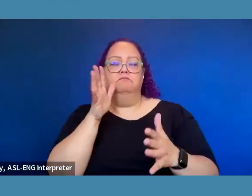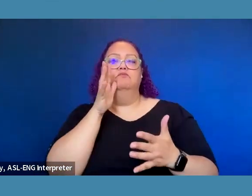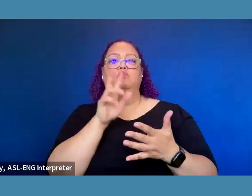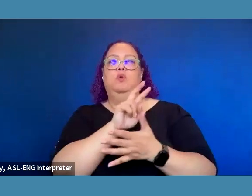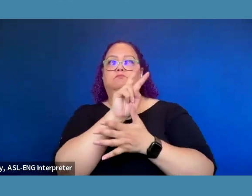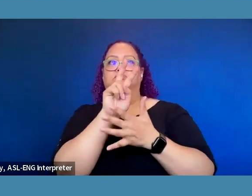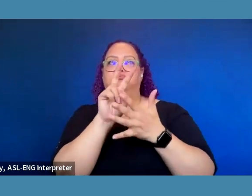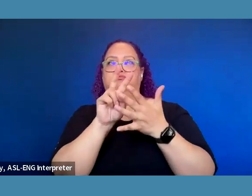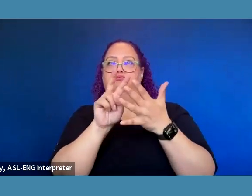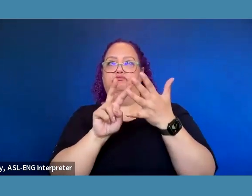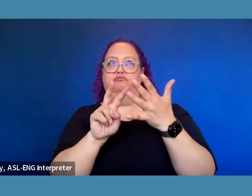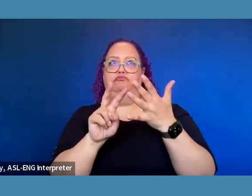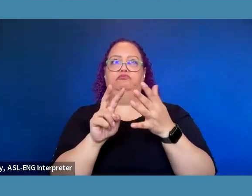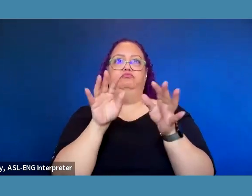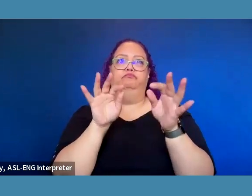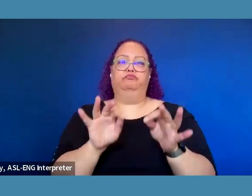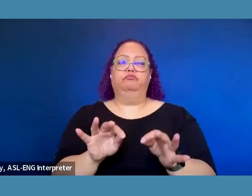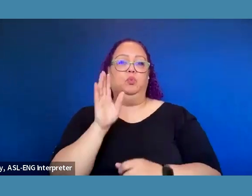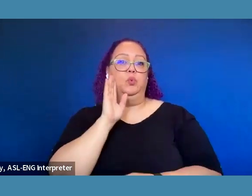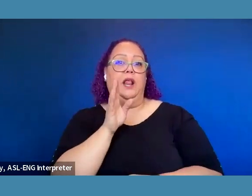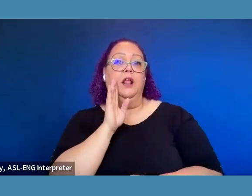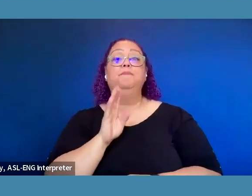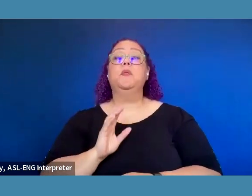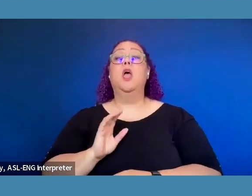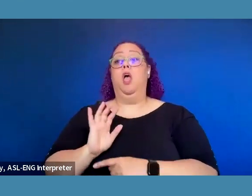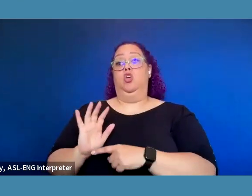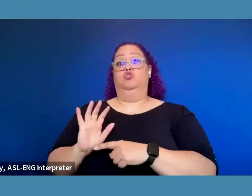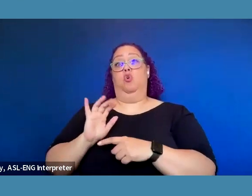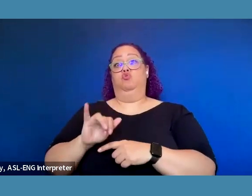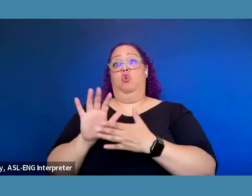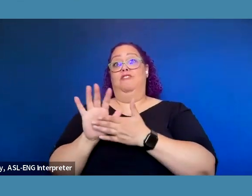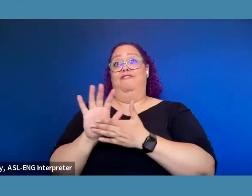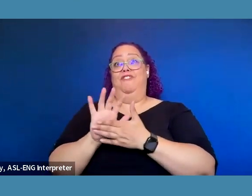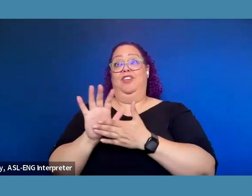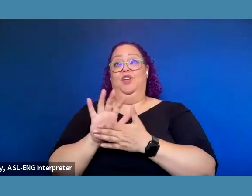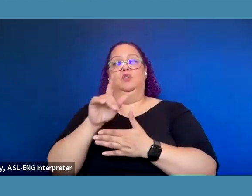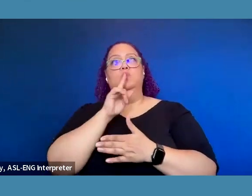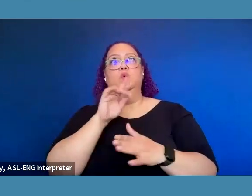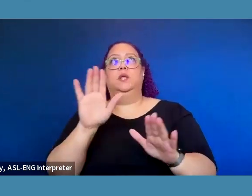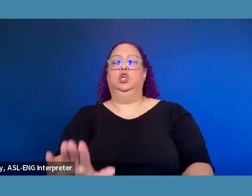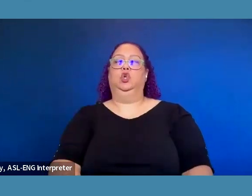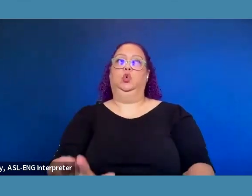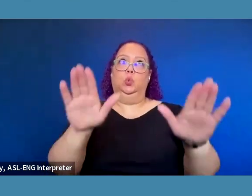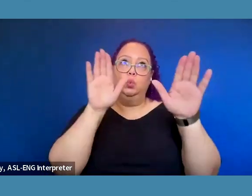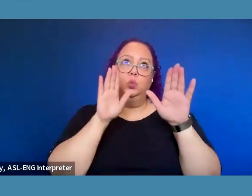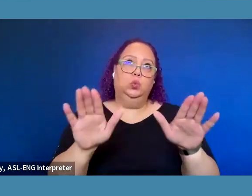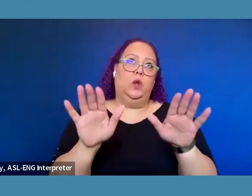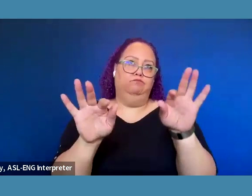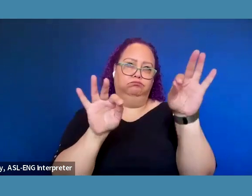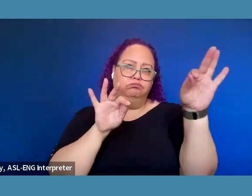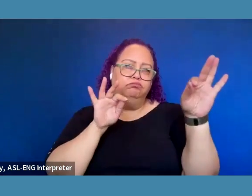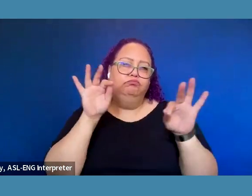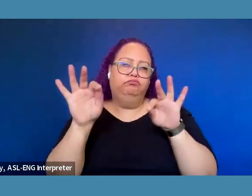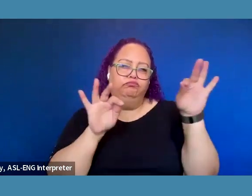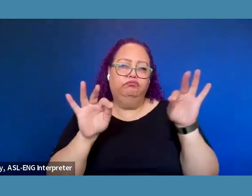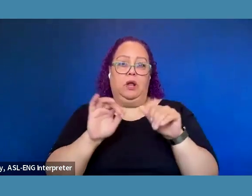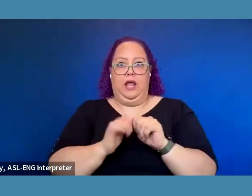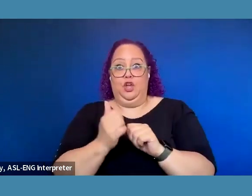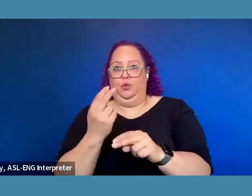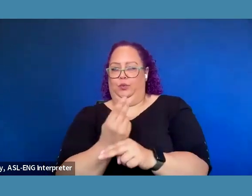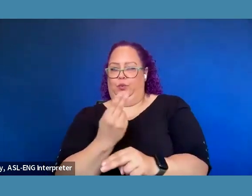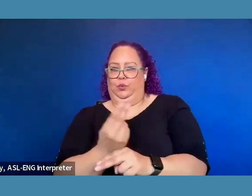those longer explainer videos do a really great job of explaining how to use it, and I can also answer